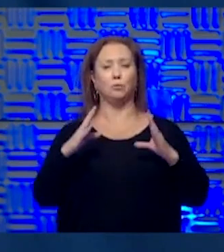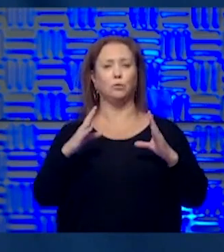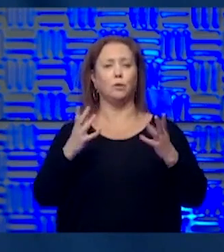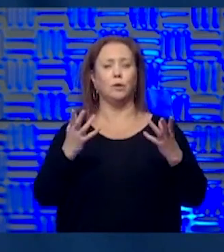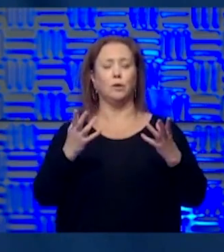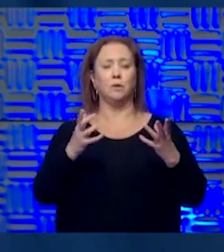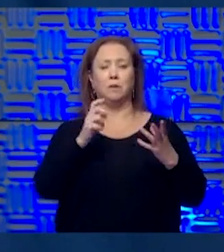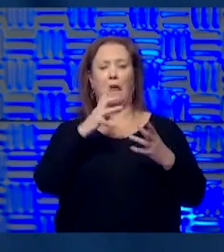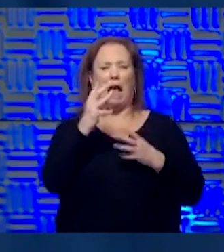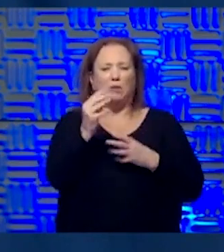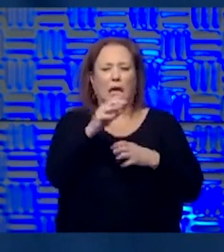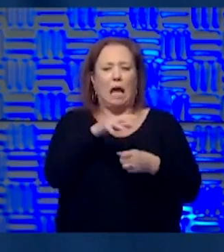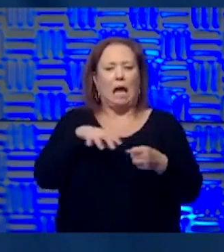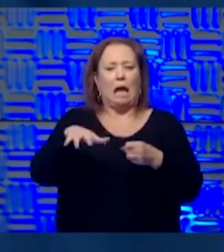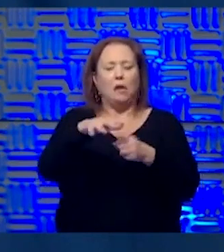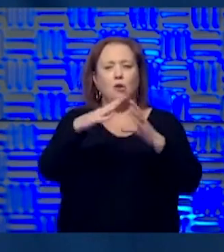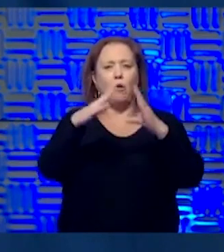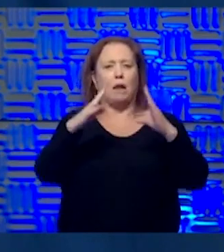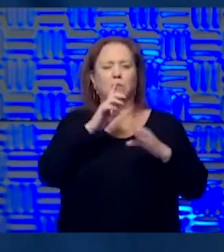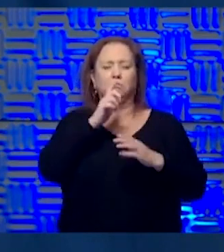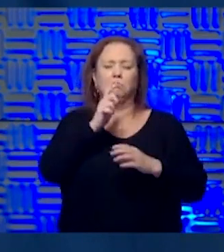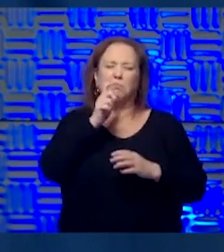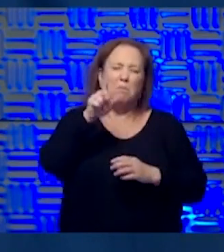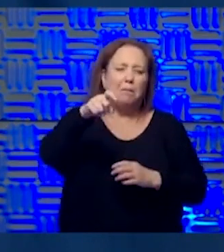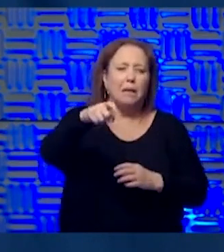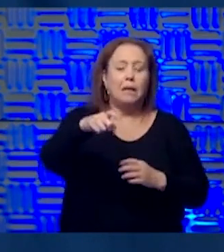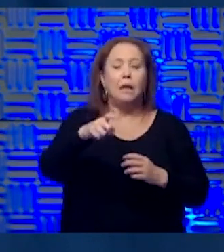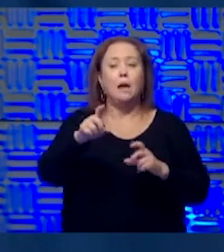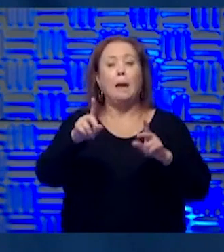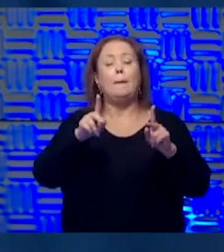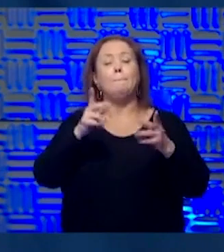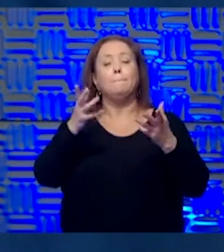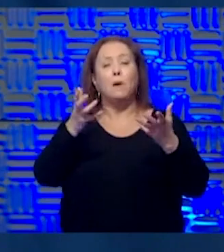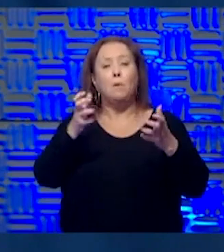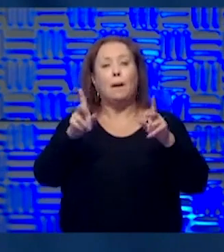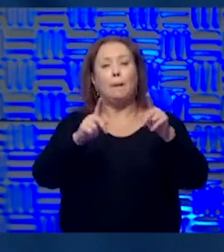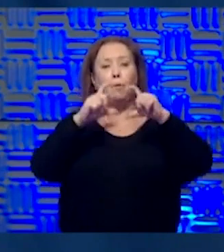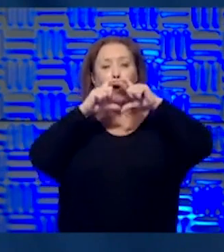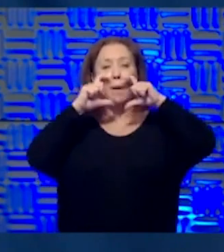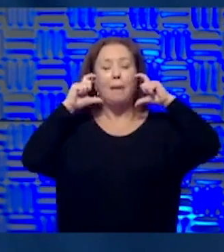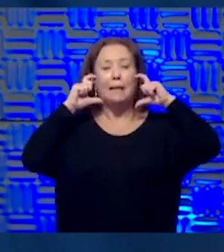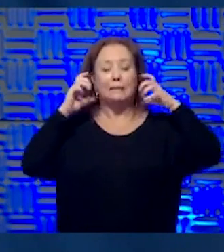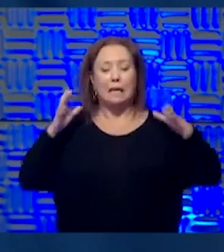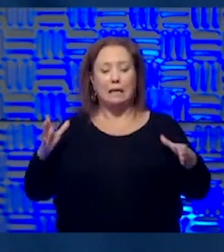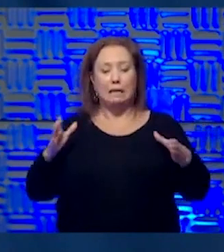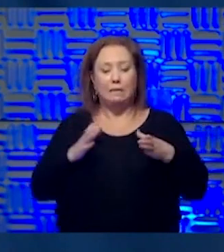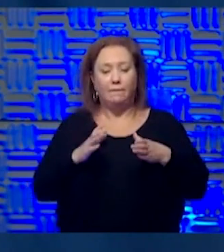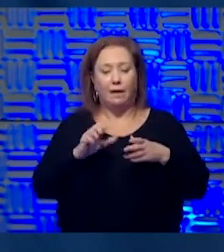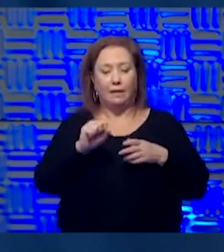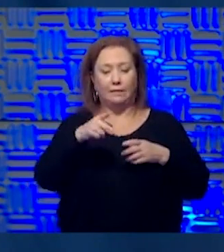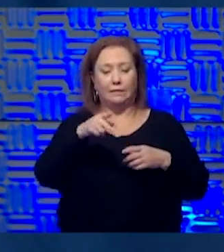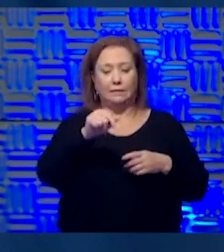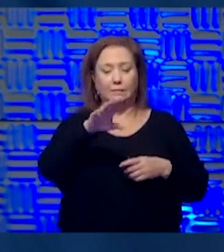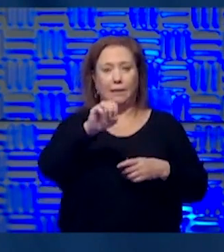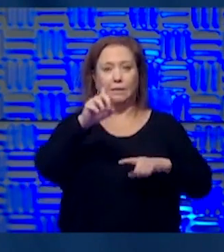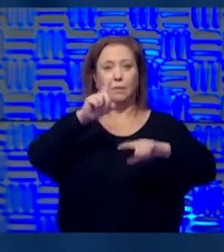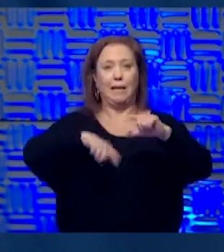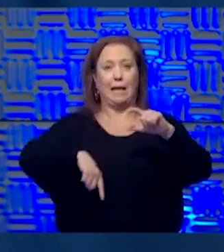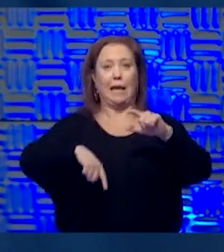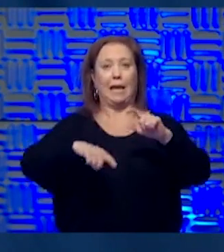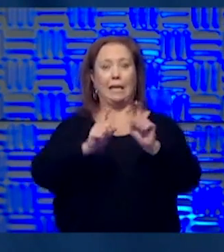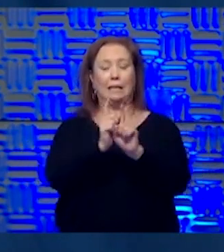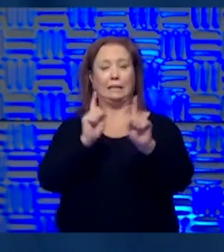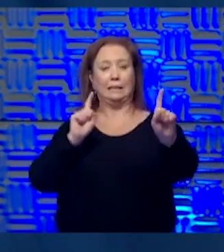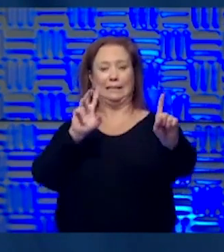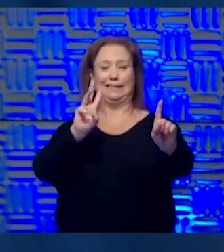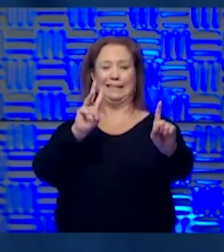probably not needed. Again, we are really looking for people wearing masks when they are in confined spaces, when they cannot maintain 6